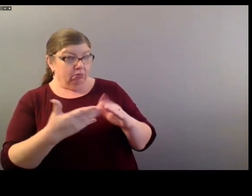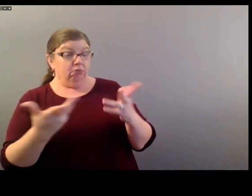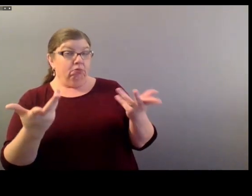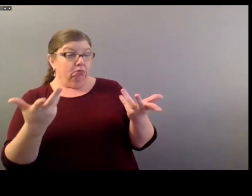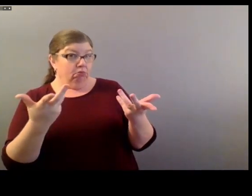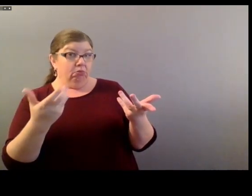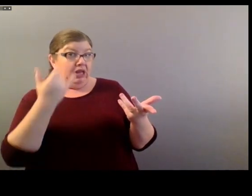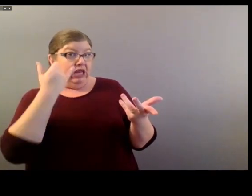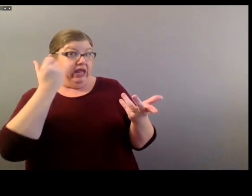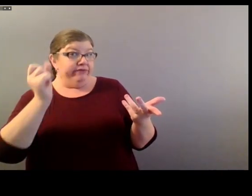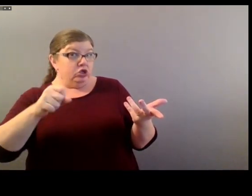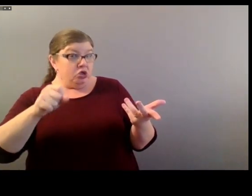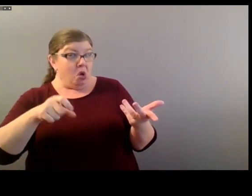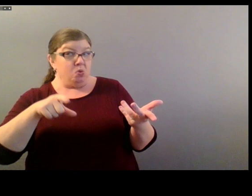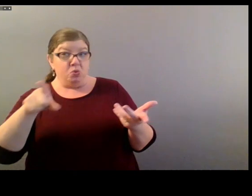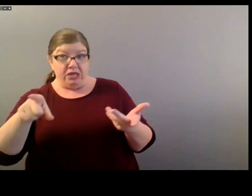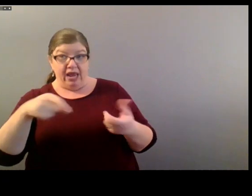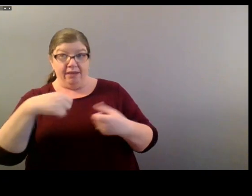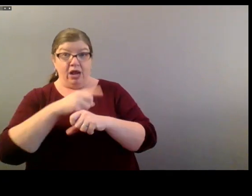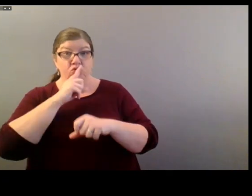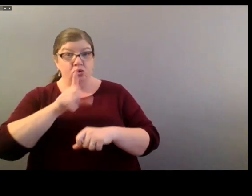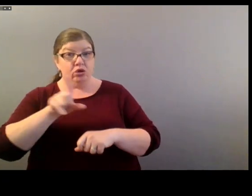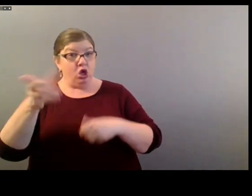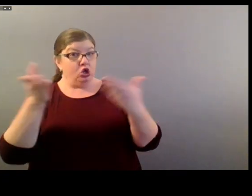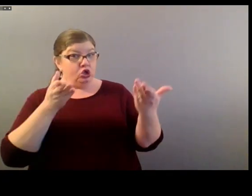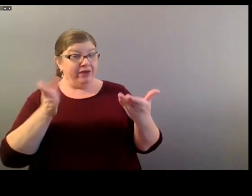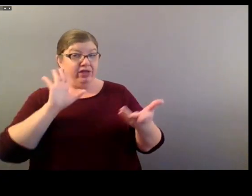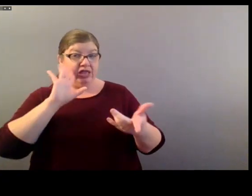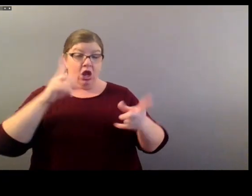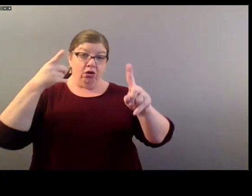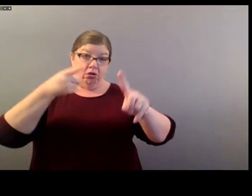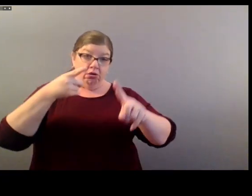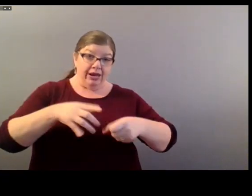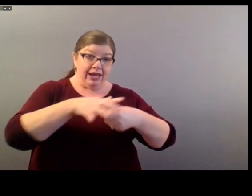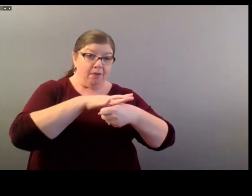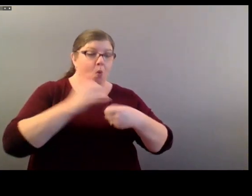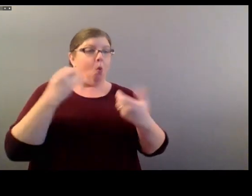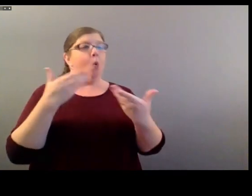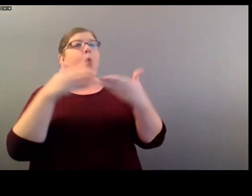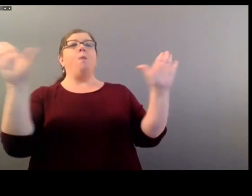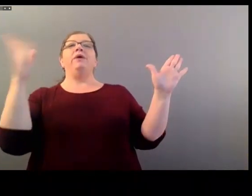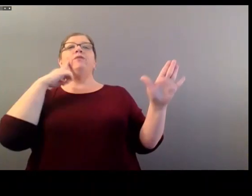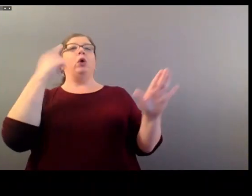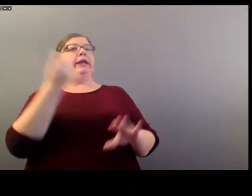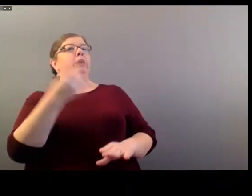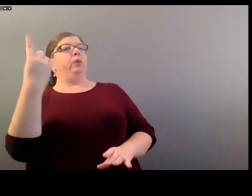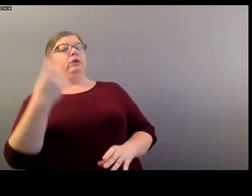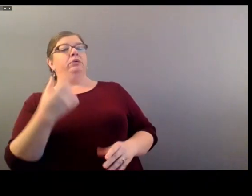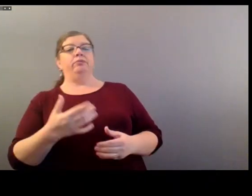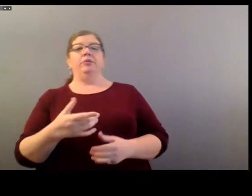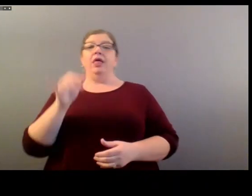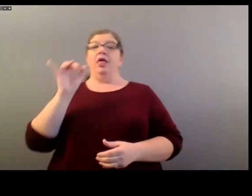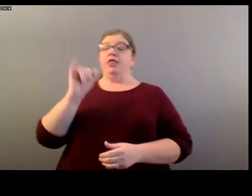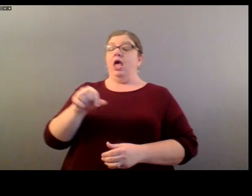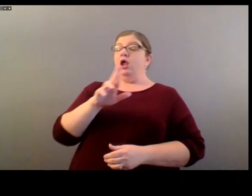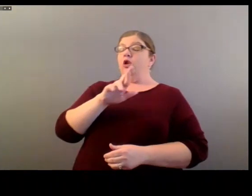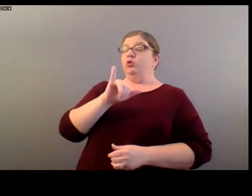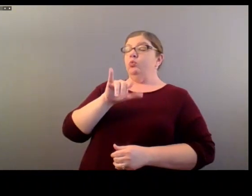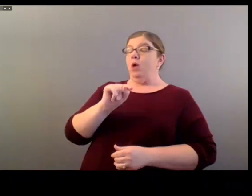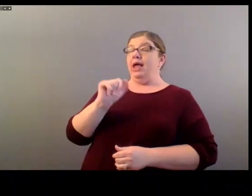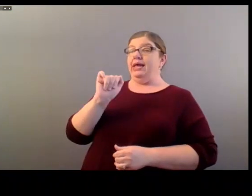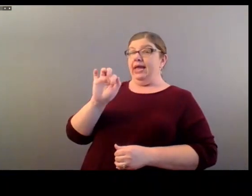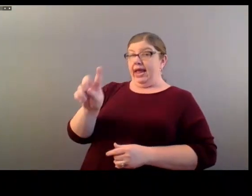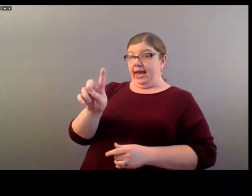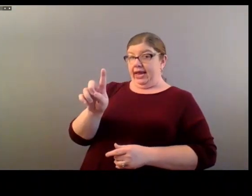so, do they ensure that they're serving their specific neighborhoods, or is it kind of open to everybody? The Rite Aid pharmacies and